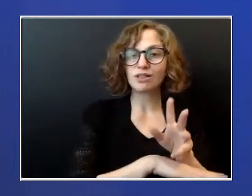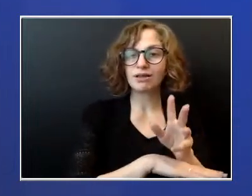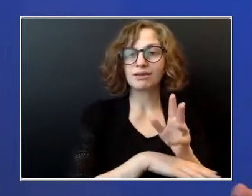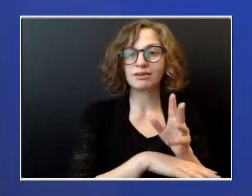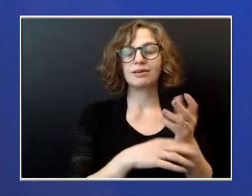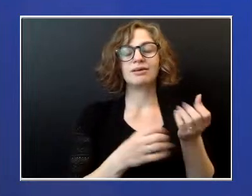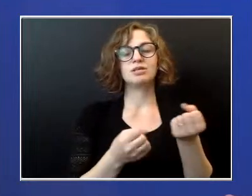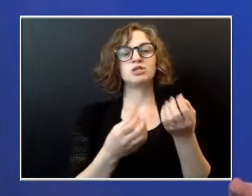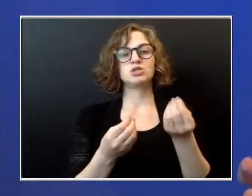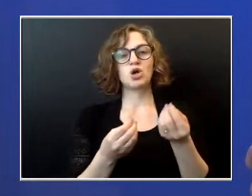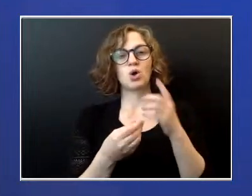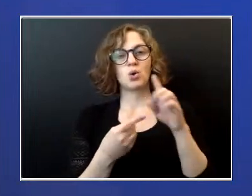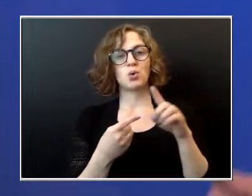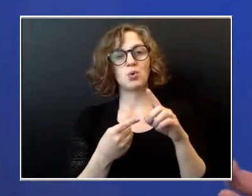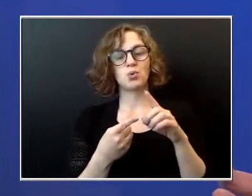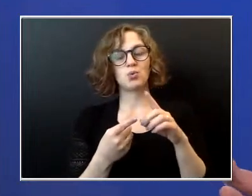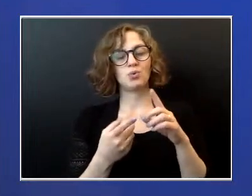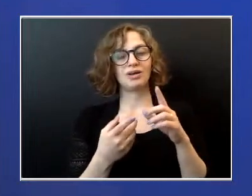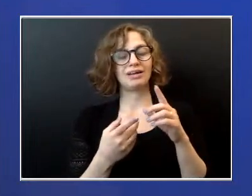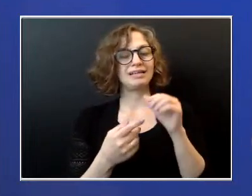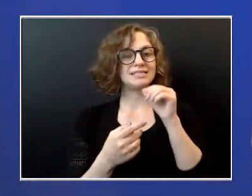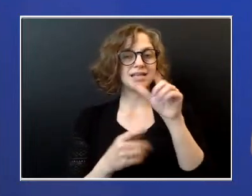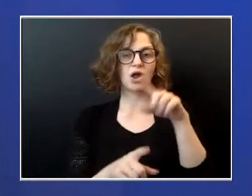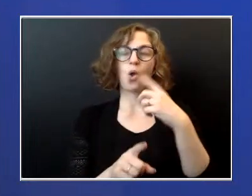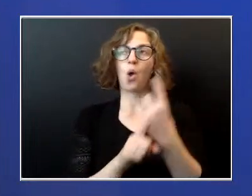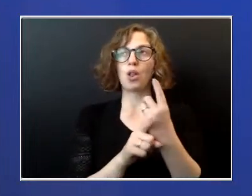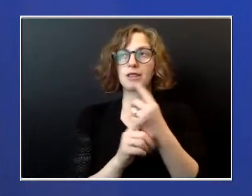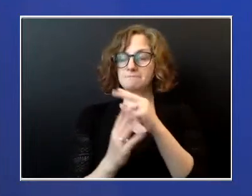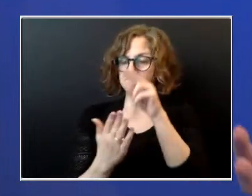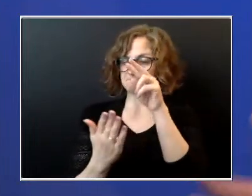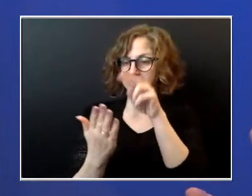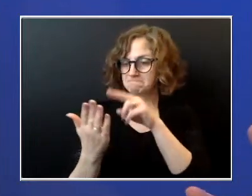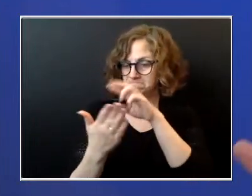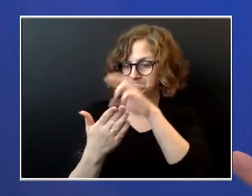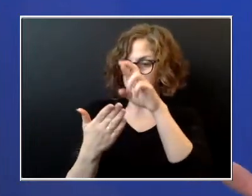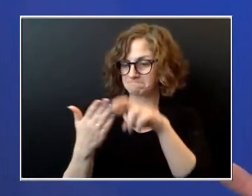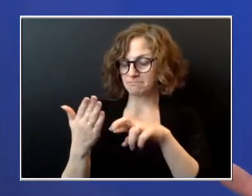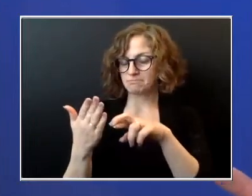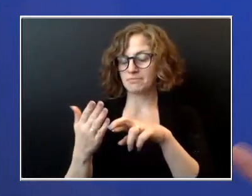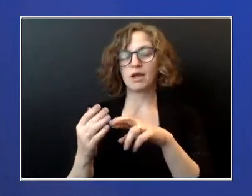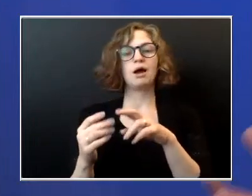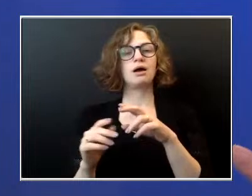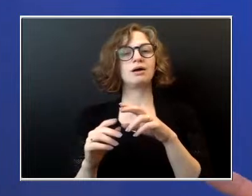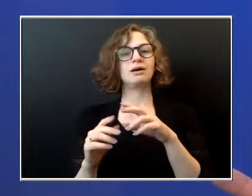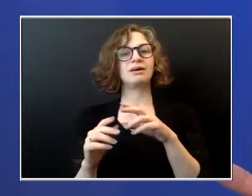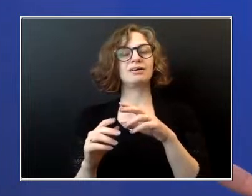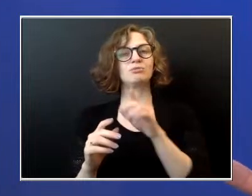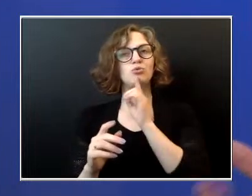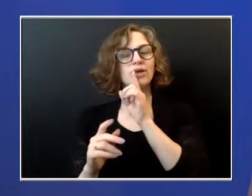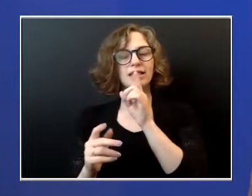report, it combines understanding what that information might mean for a family or